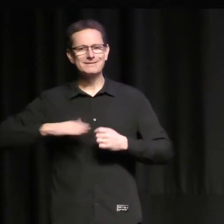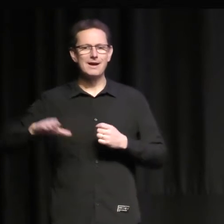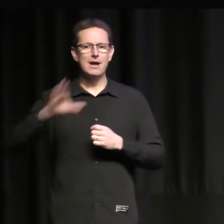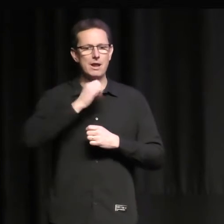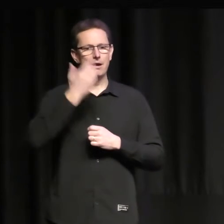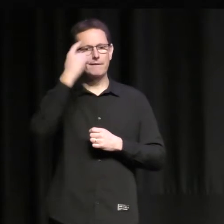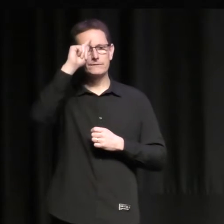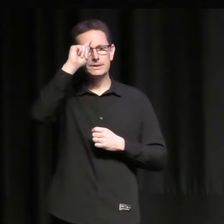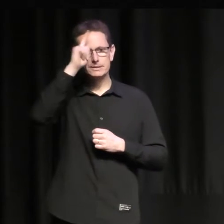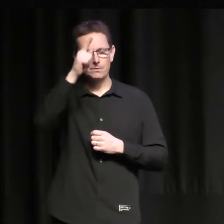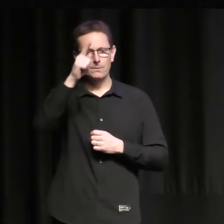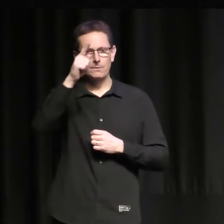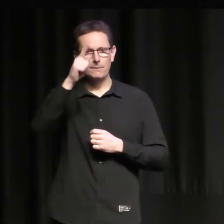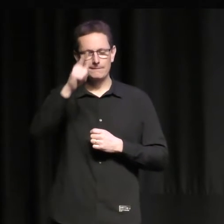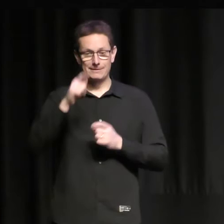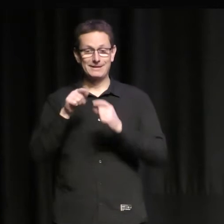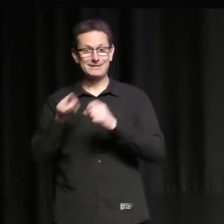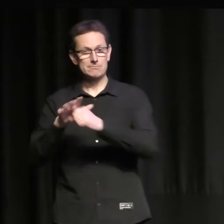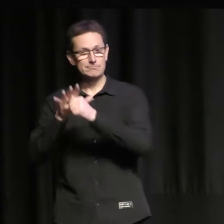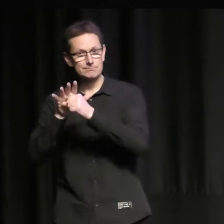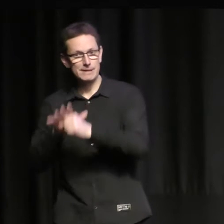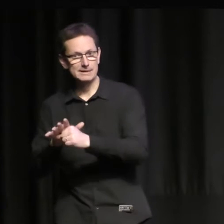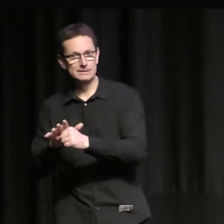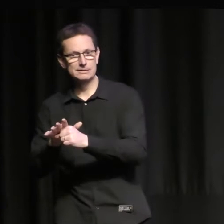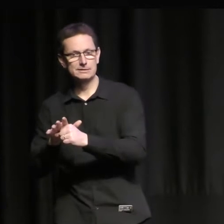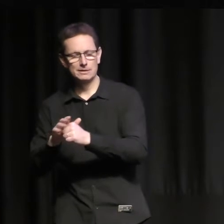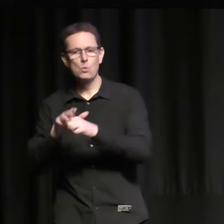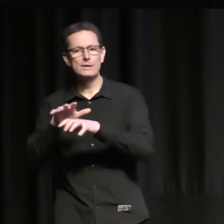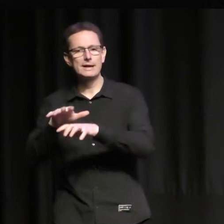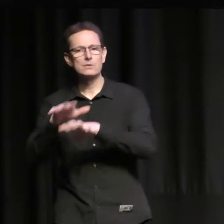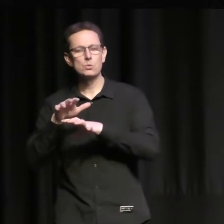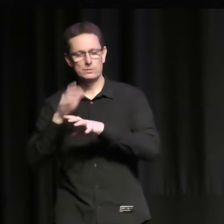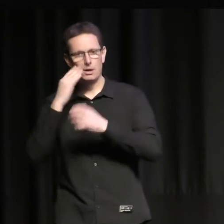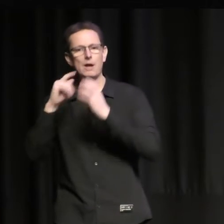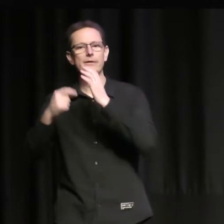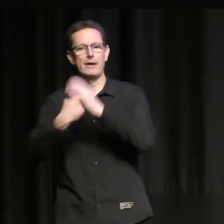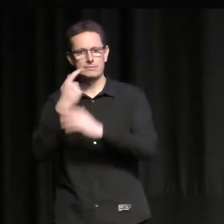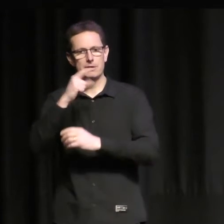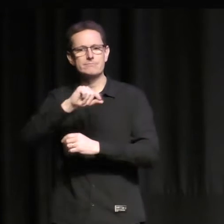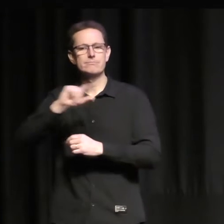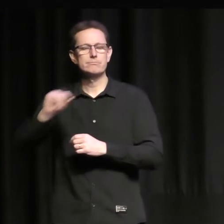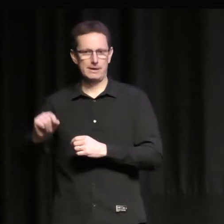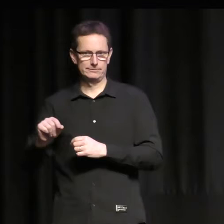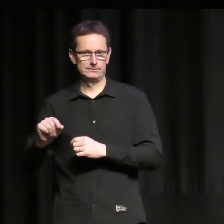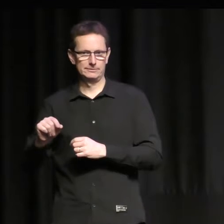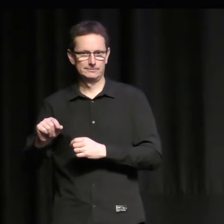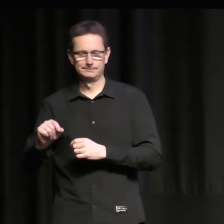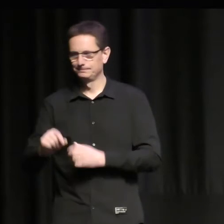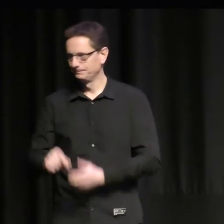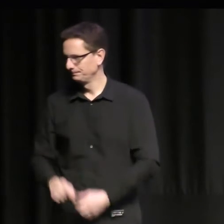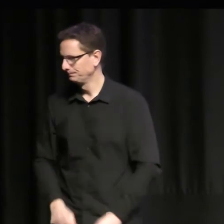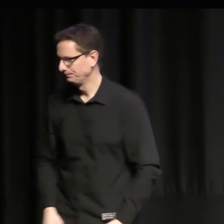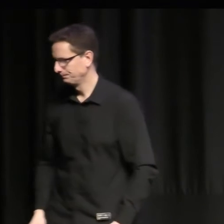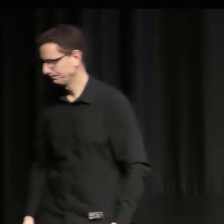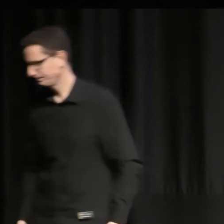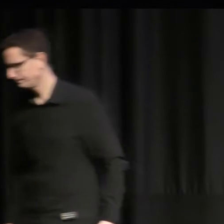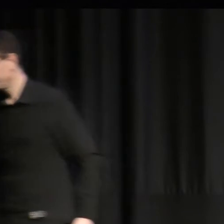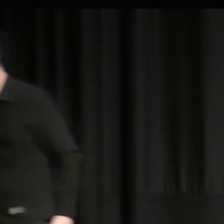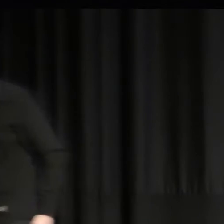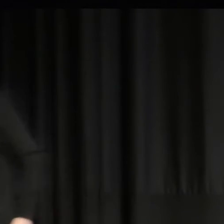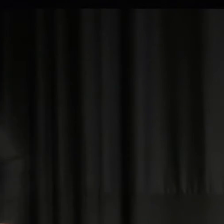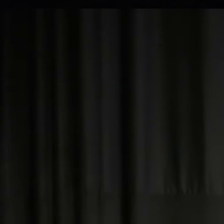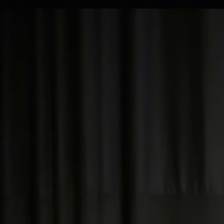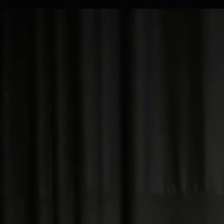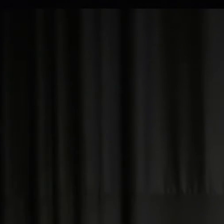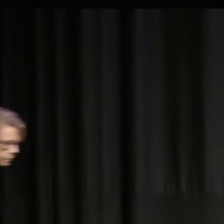understand that pressure and the reactions that come from time to time. These are what I